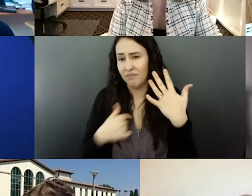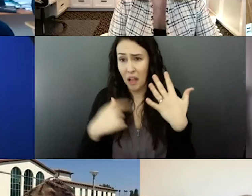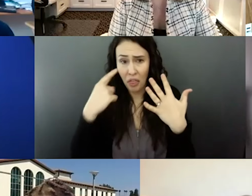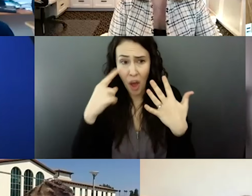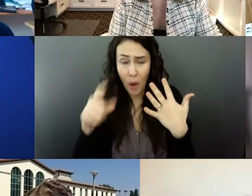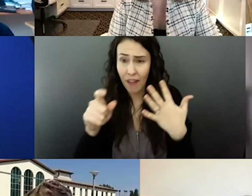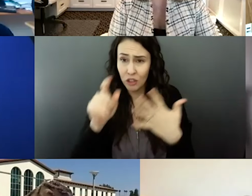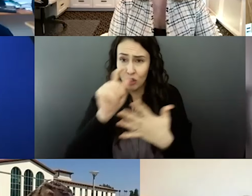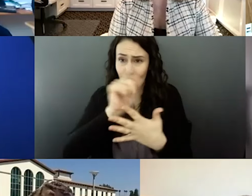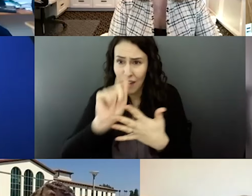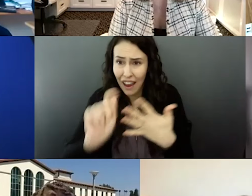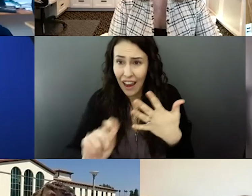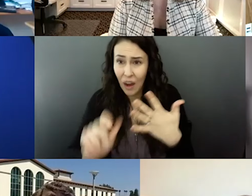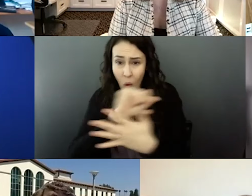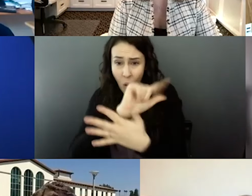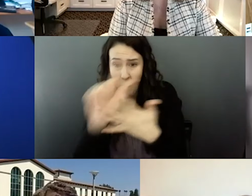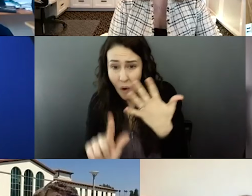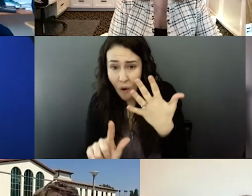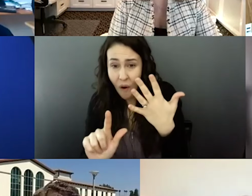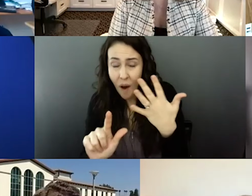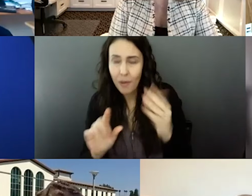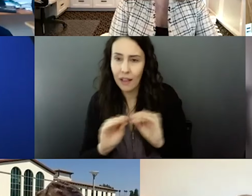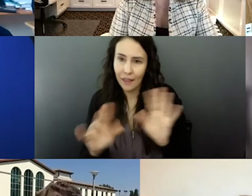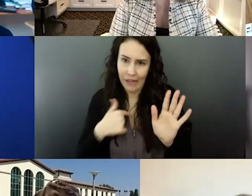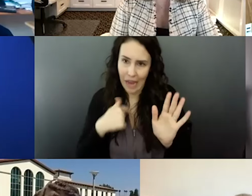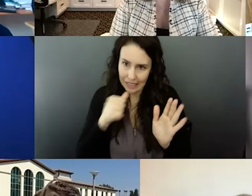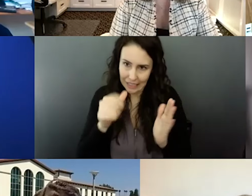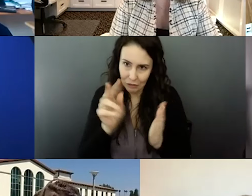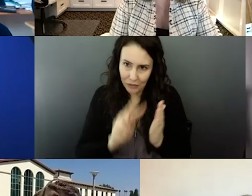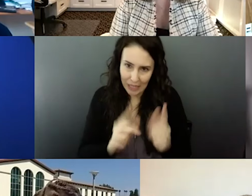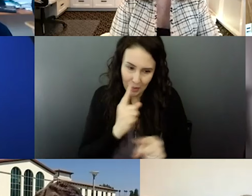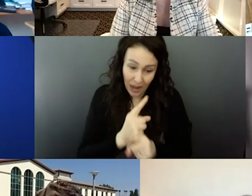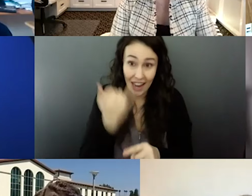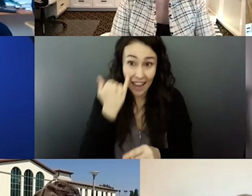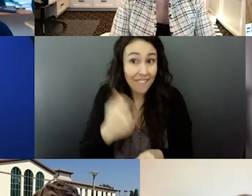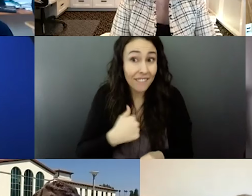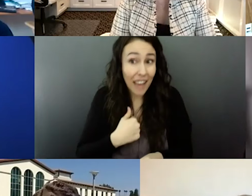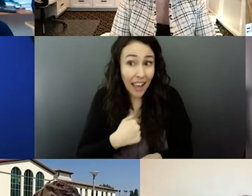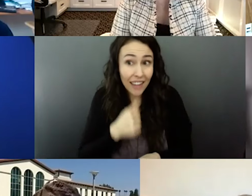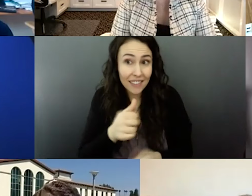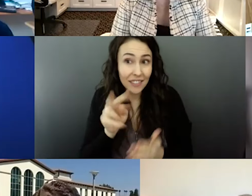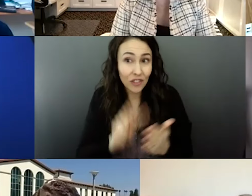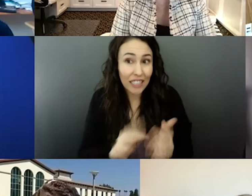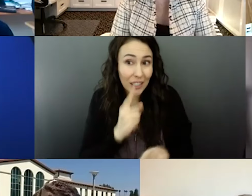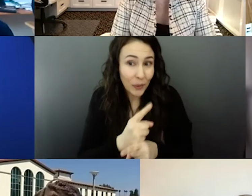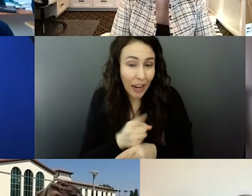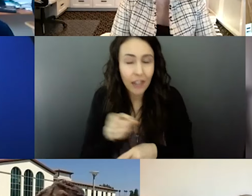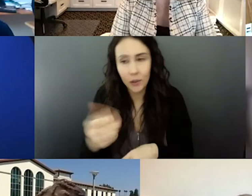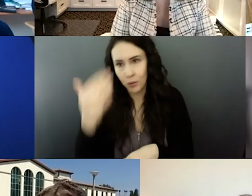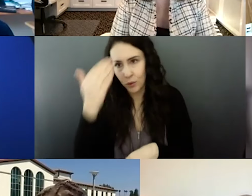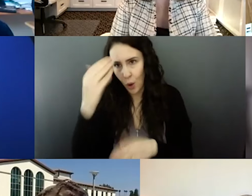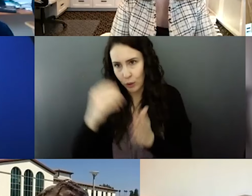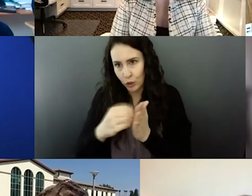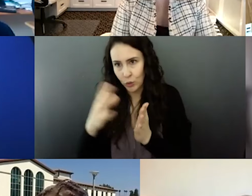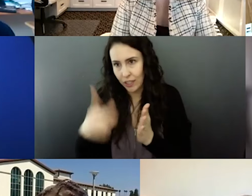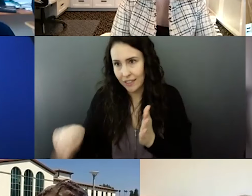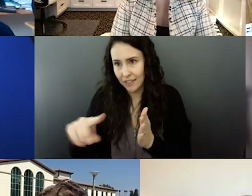those sections, but clearly I didn't read it right. And if I didn't, right? I mean, students aren't, and